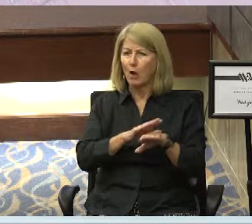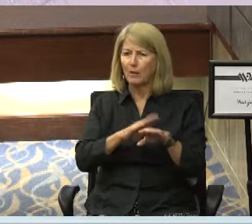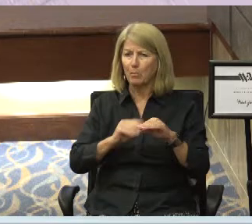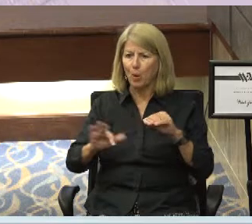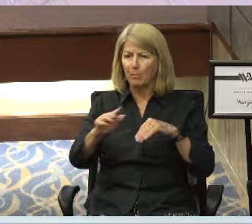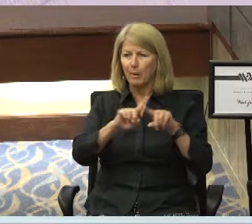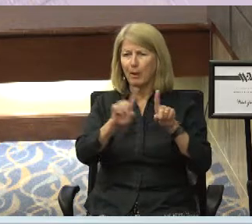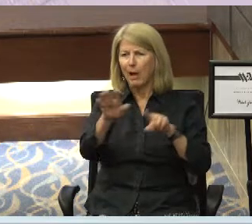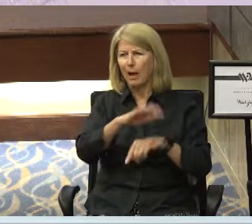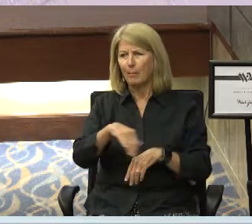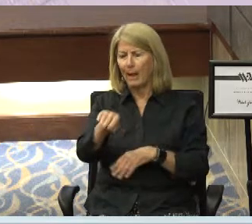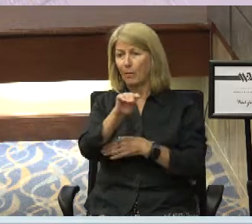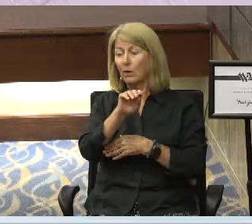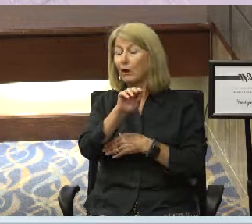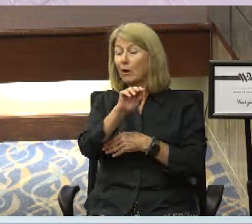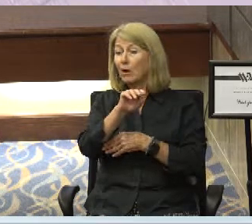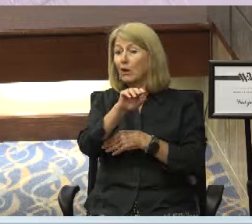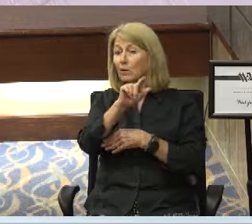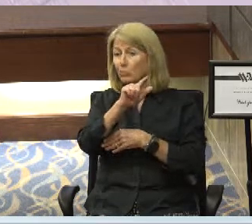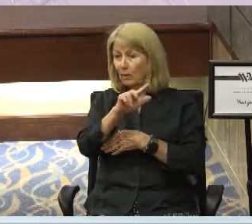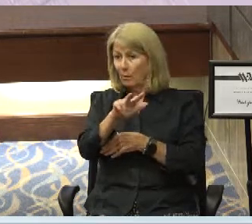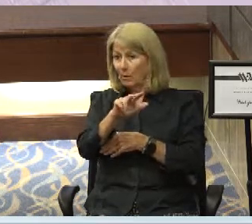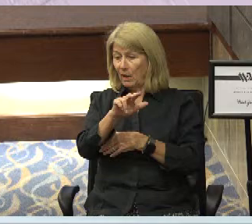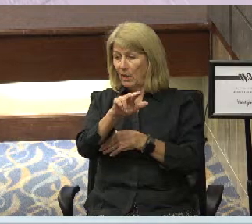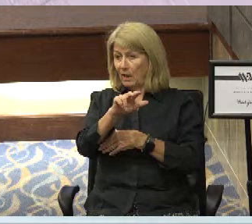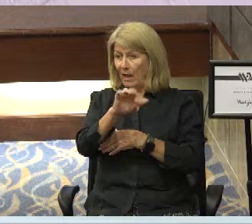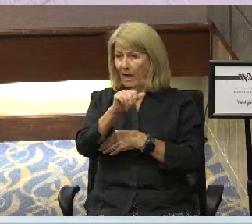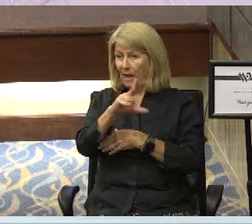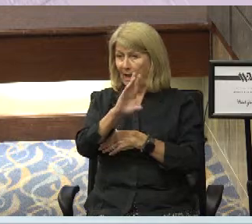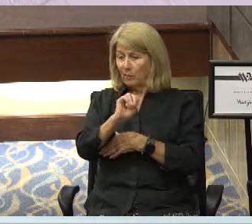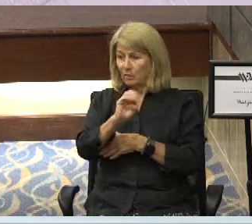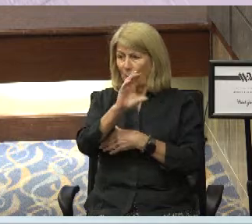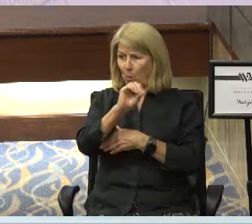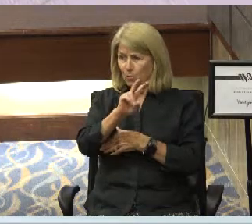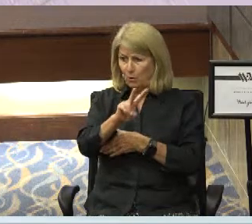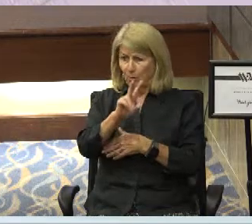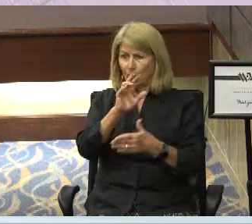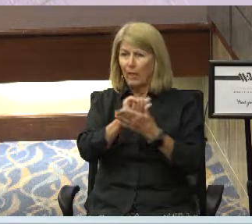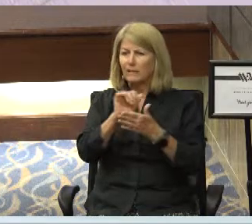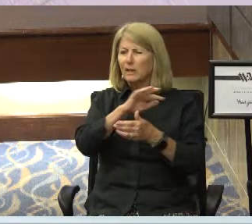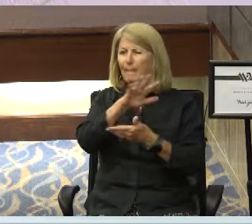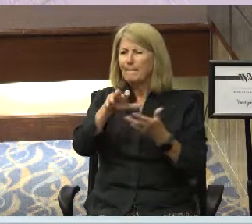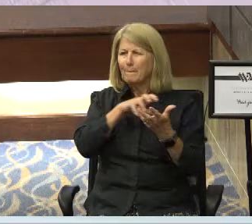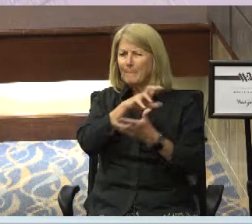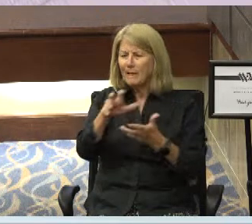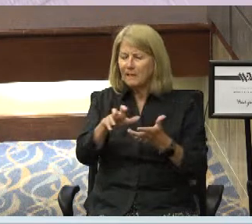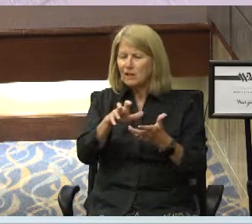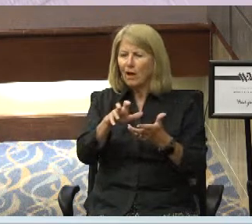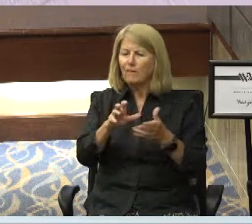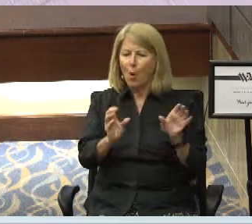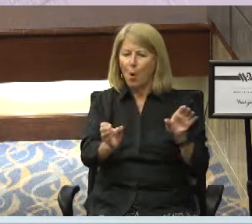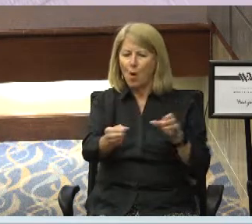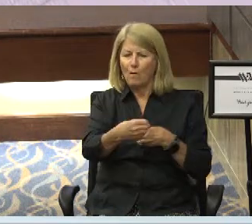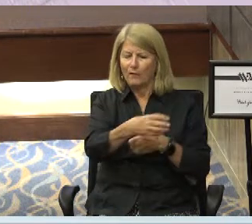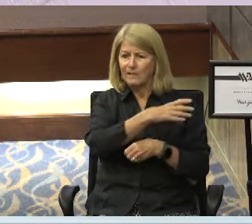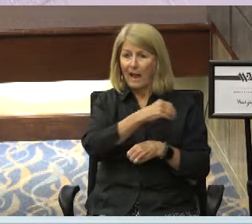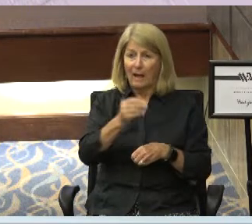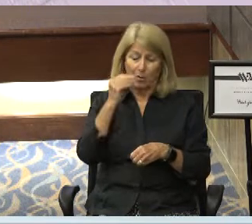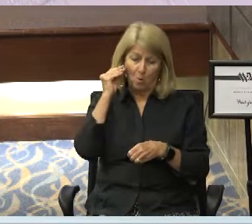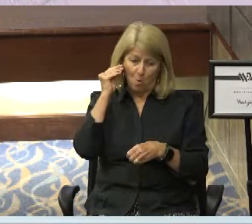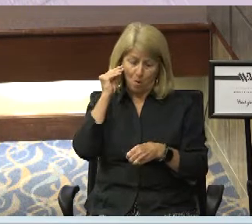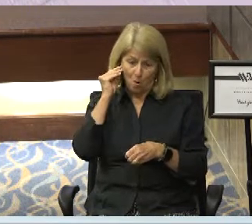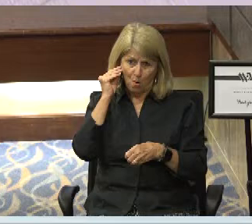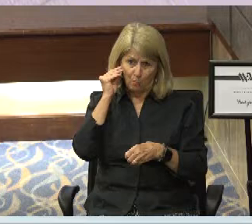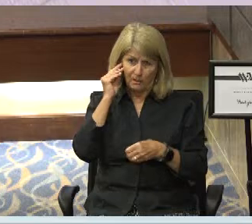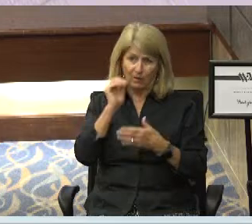23 acres of O2 zoning, which is a mixed office and residential zoning district. This is in